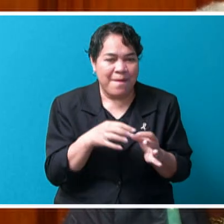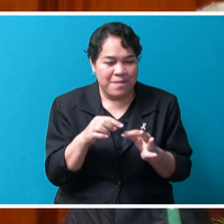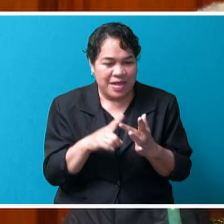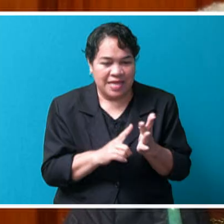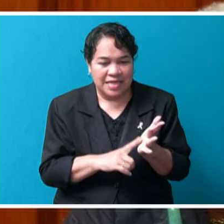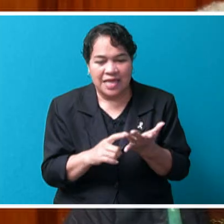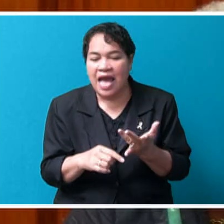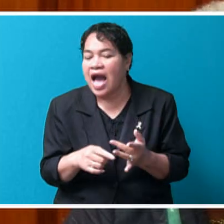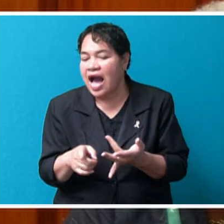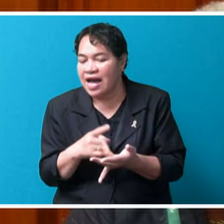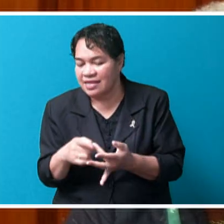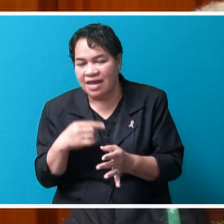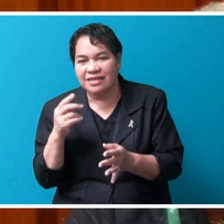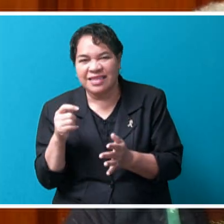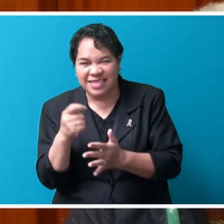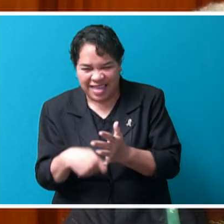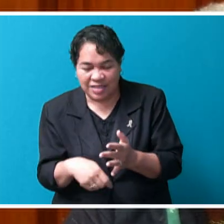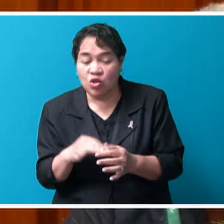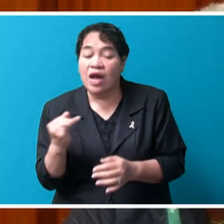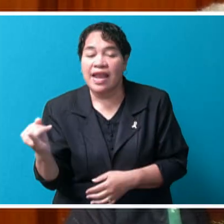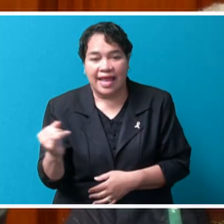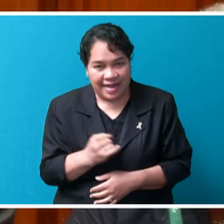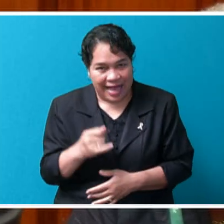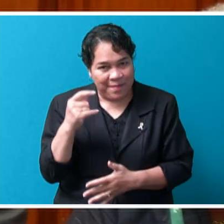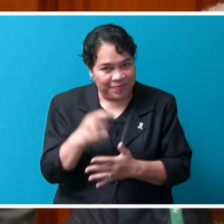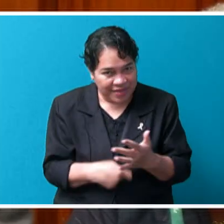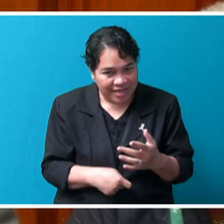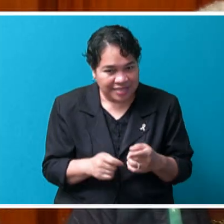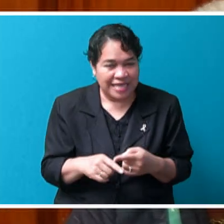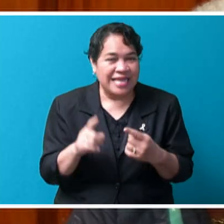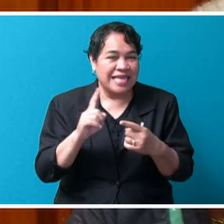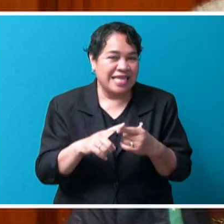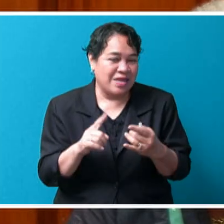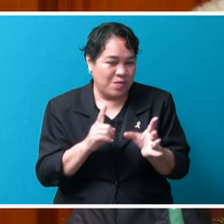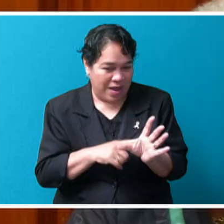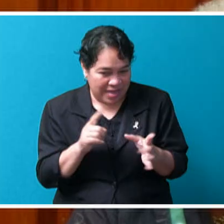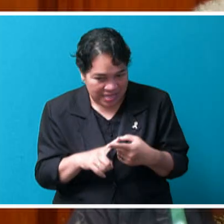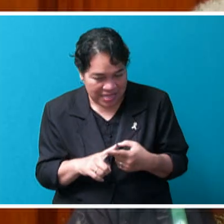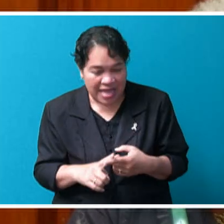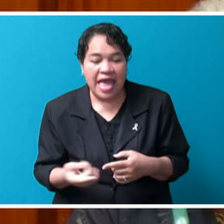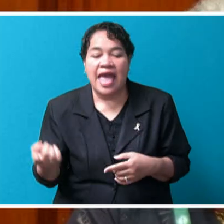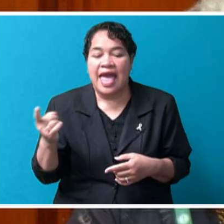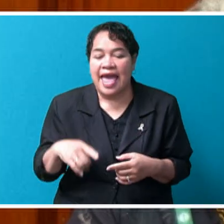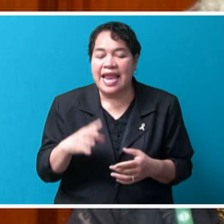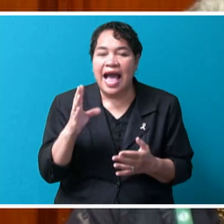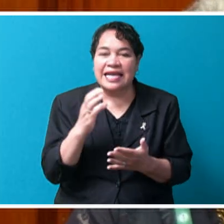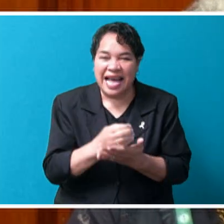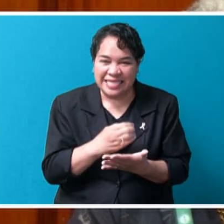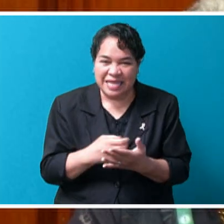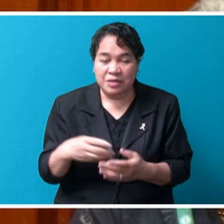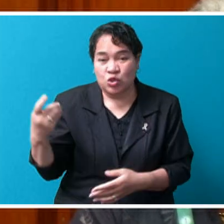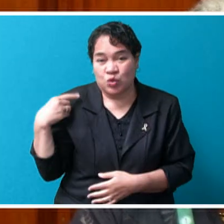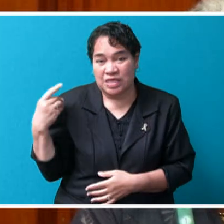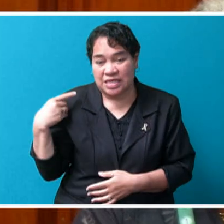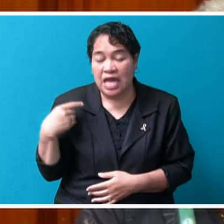tax types. And those are the income tax, PAYE, and custom duties. As I mentioned